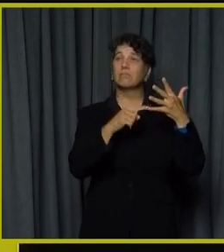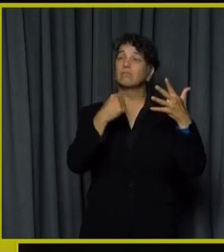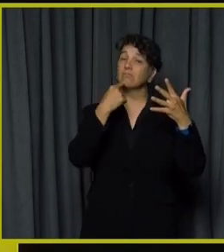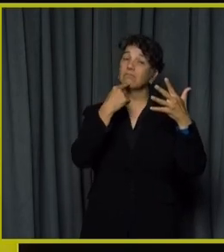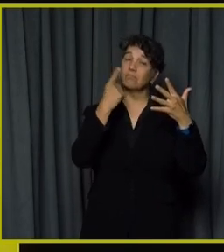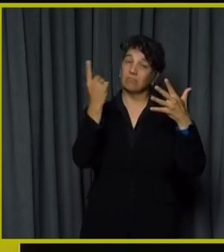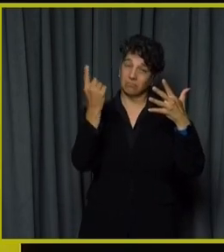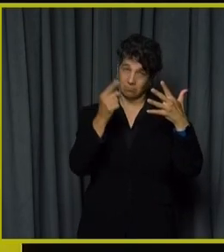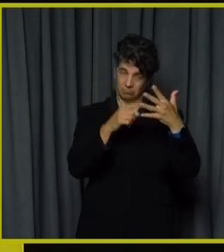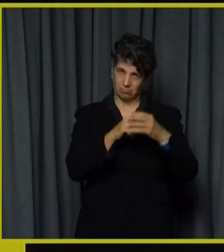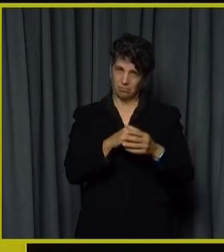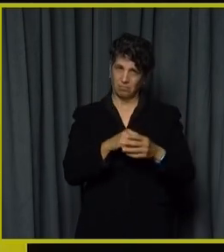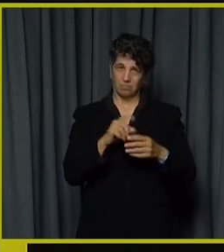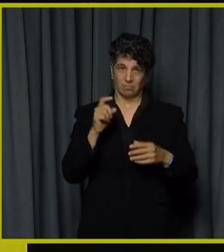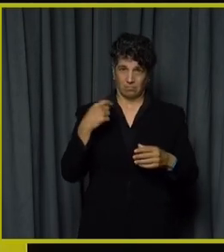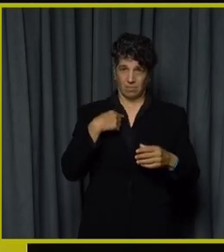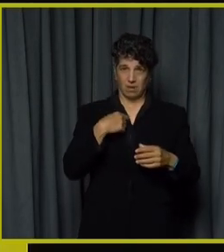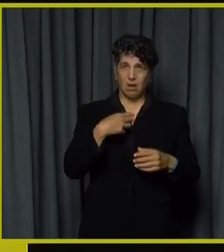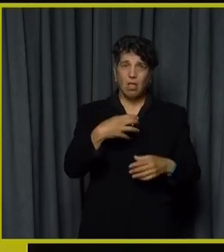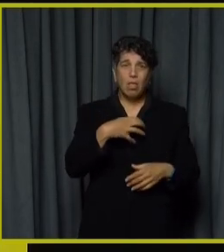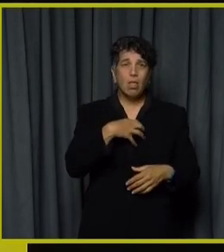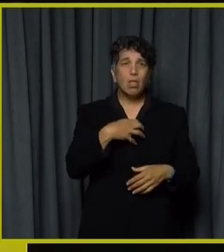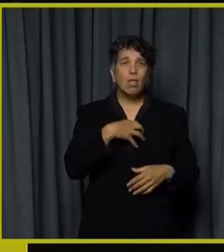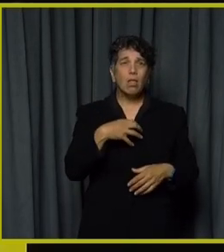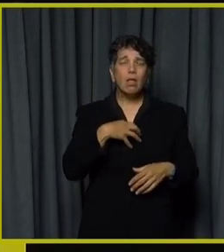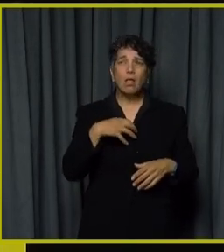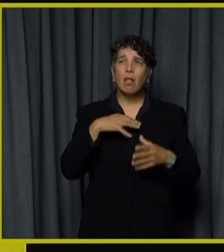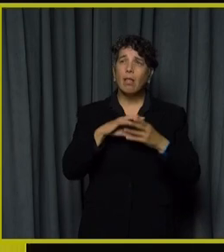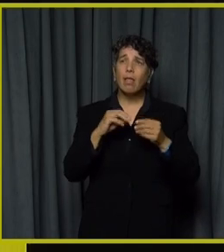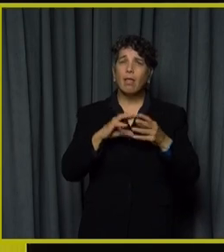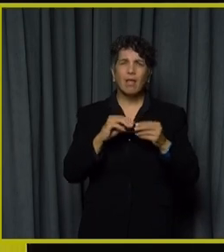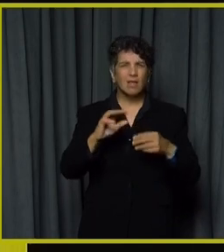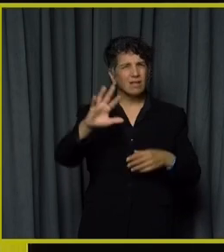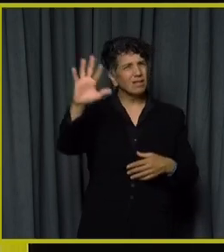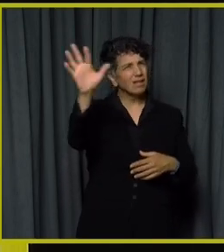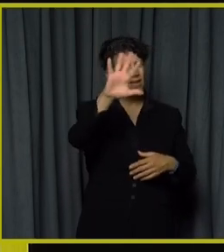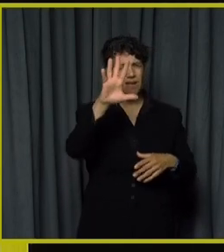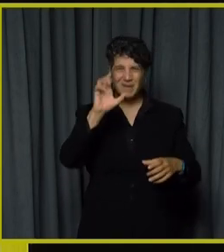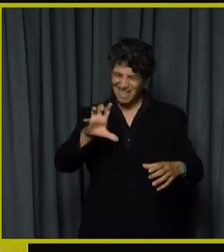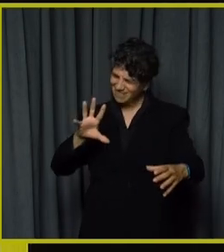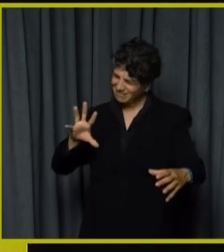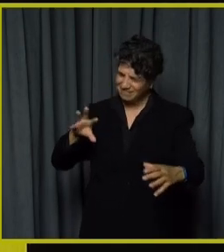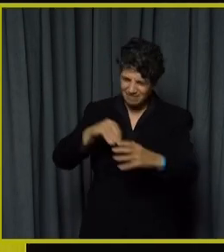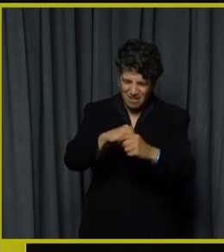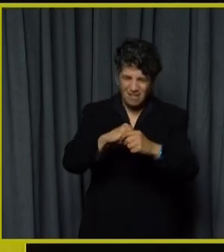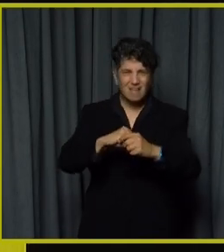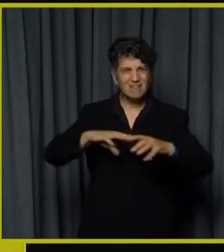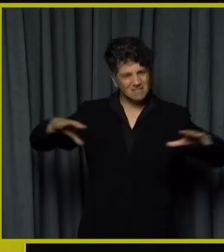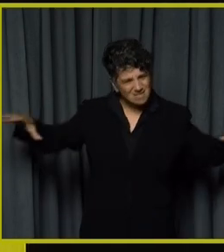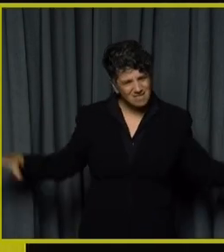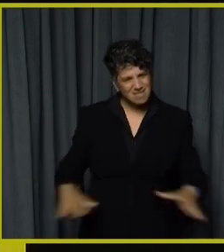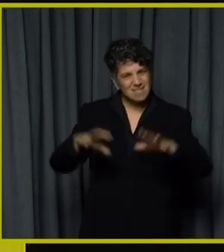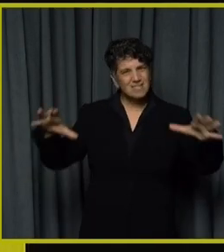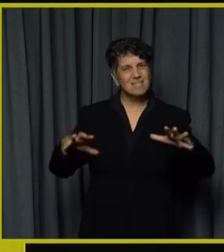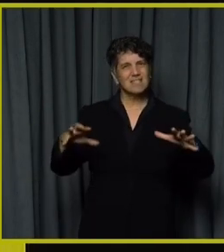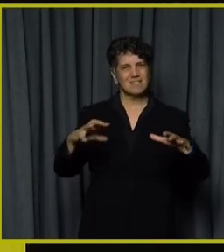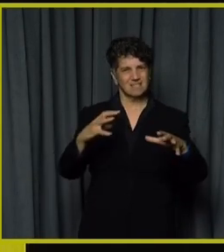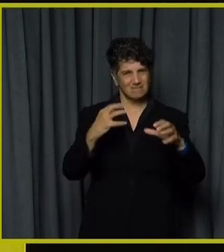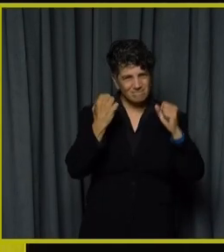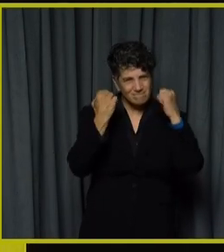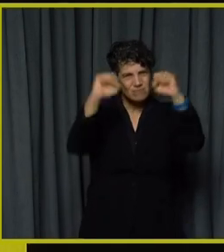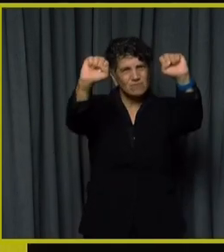darkness. We don't just awake the nation to what is wrong, but we come together in power